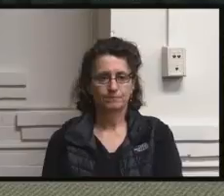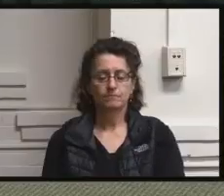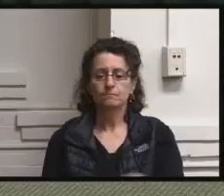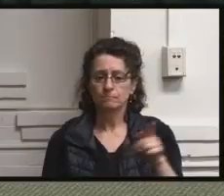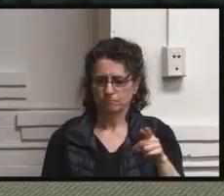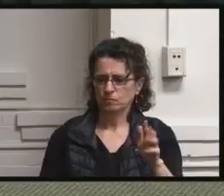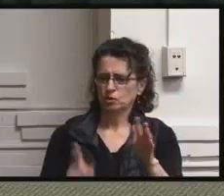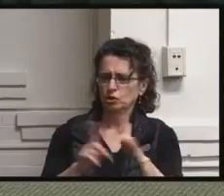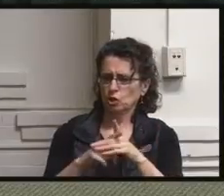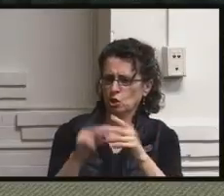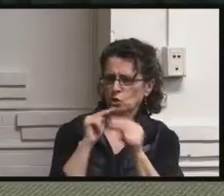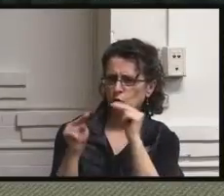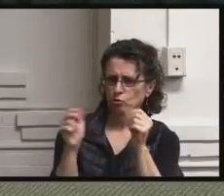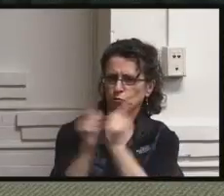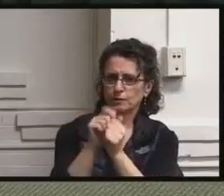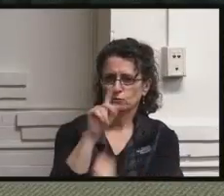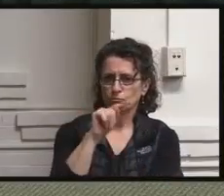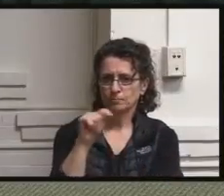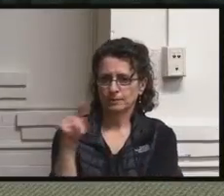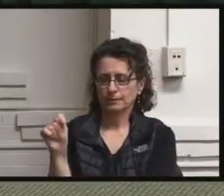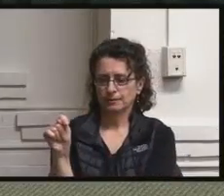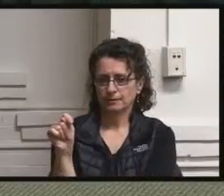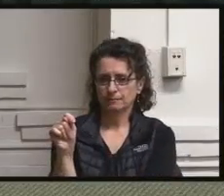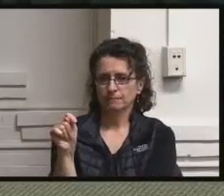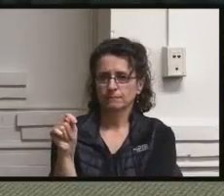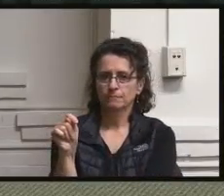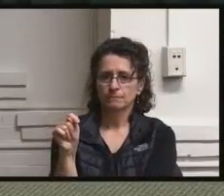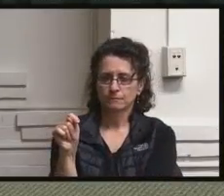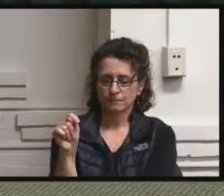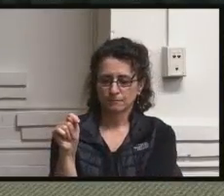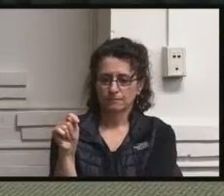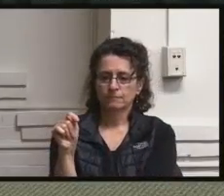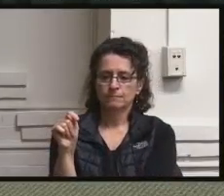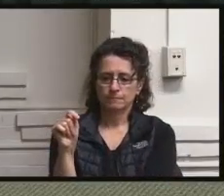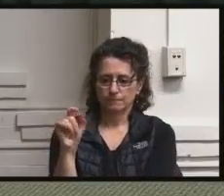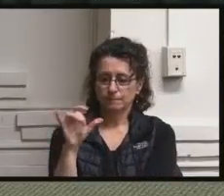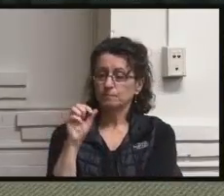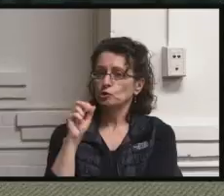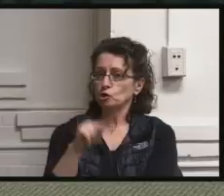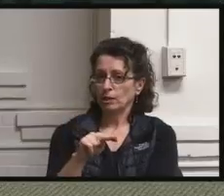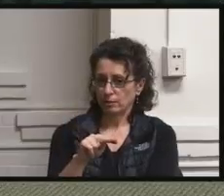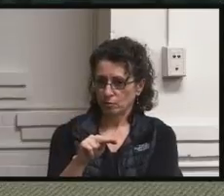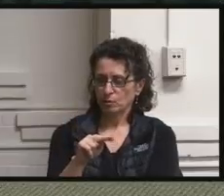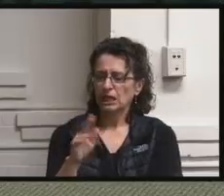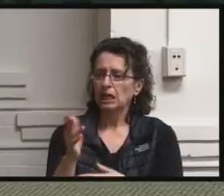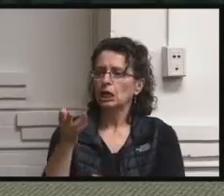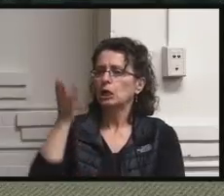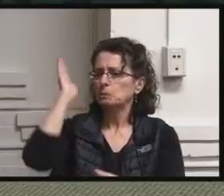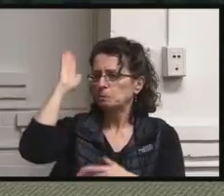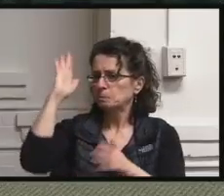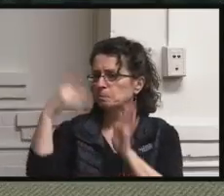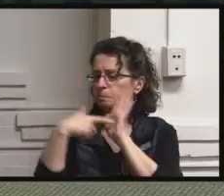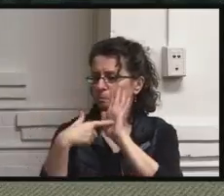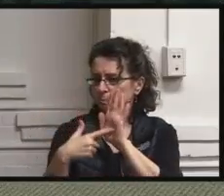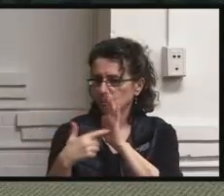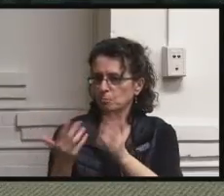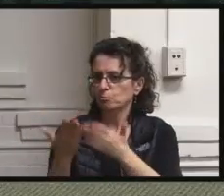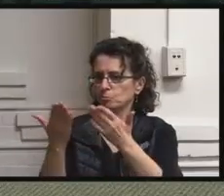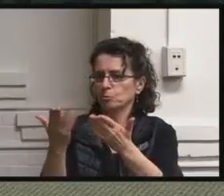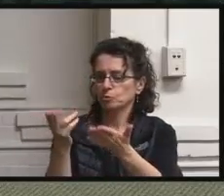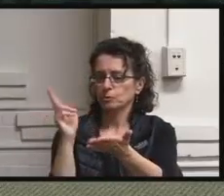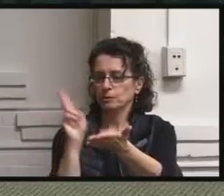engage in negotiations with Triple T and bring us back a proposed contract that